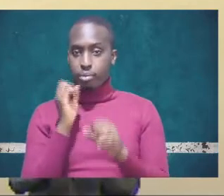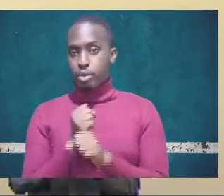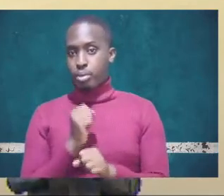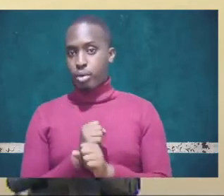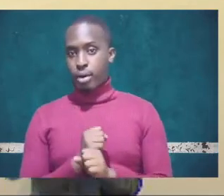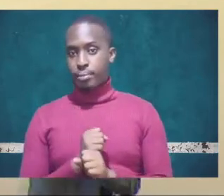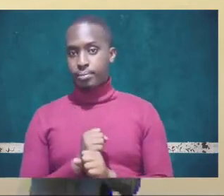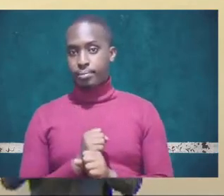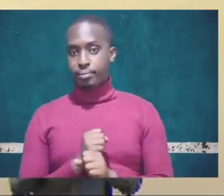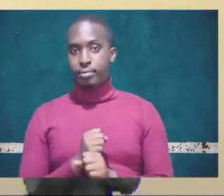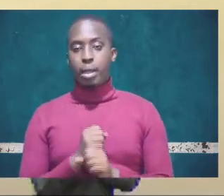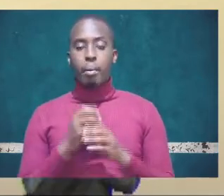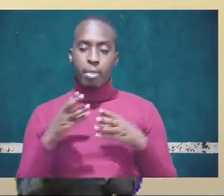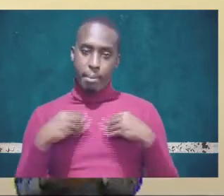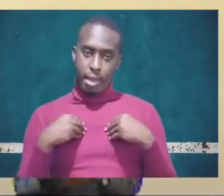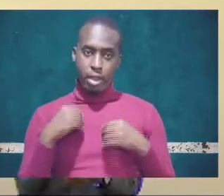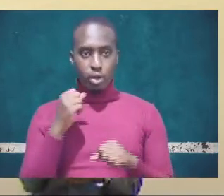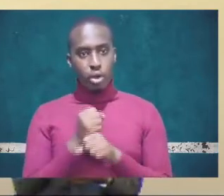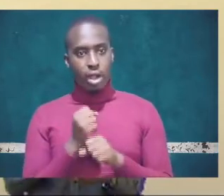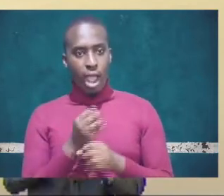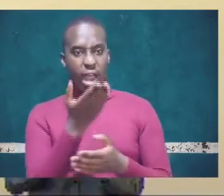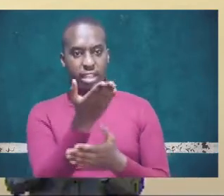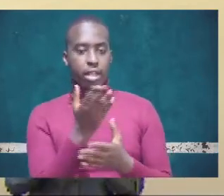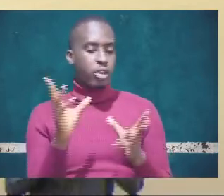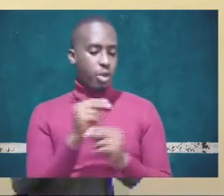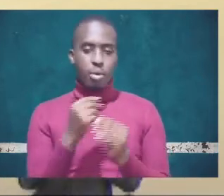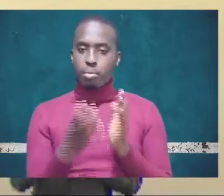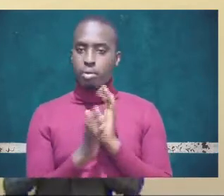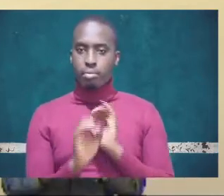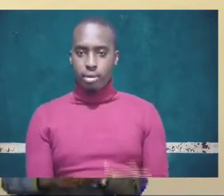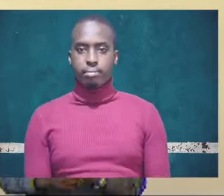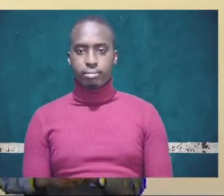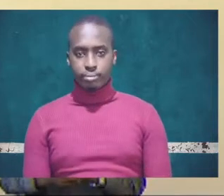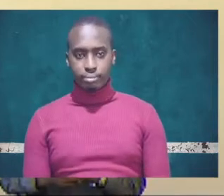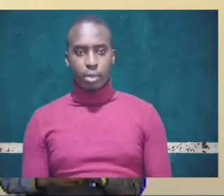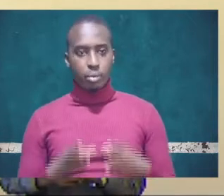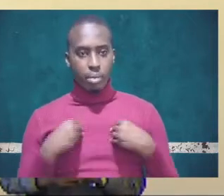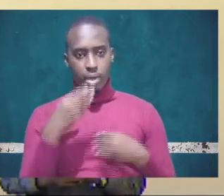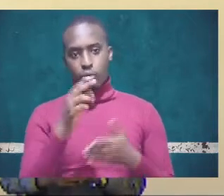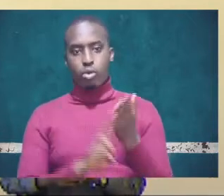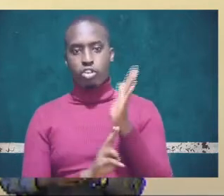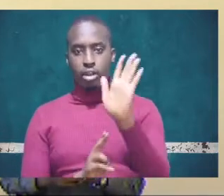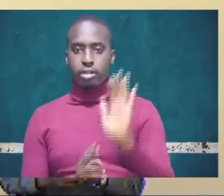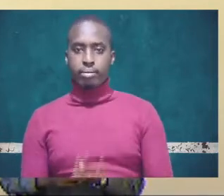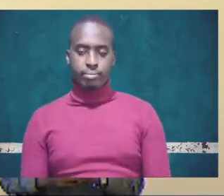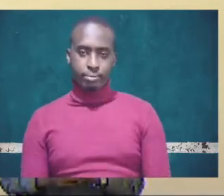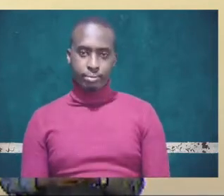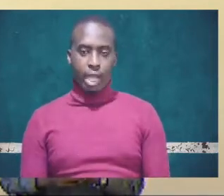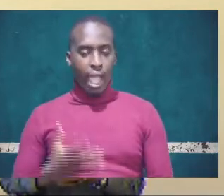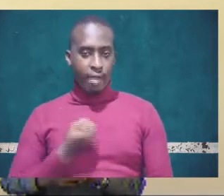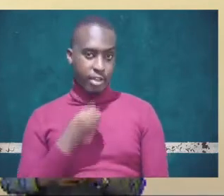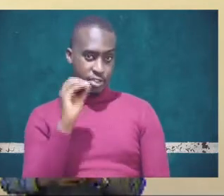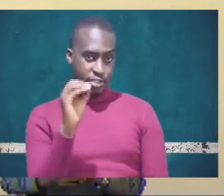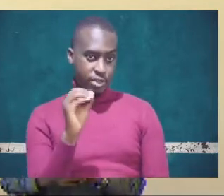this, let me do it from here. There is no problem. Allow me to use this space. Here we have 0,